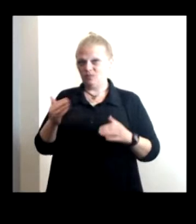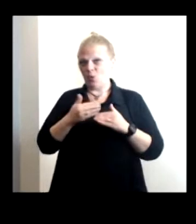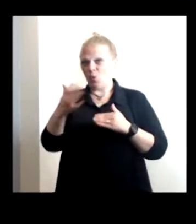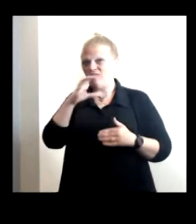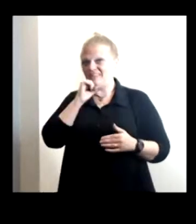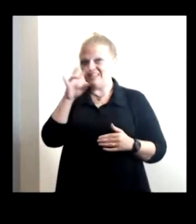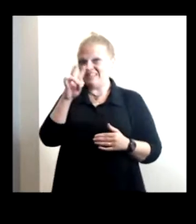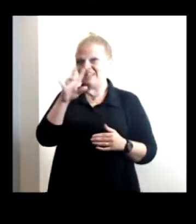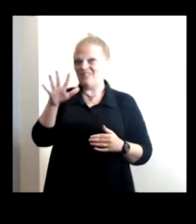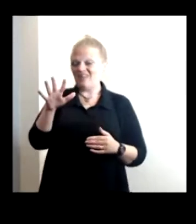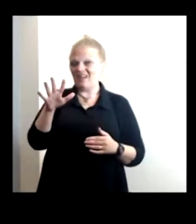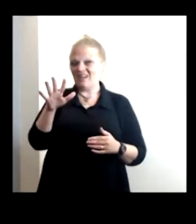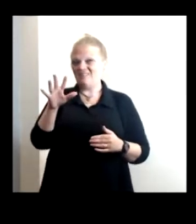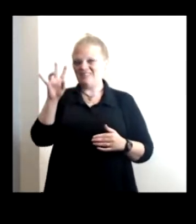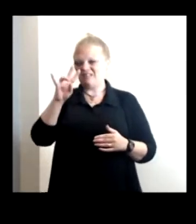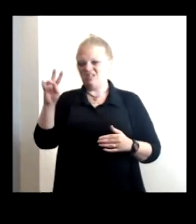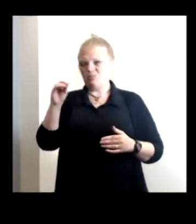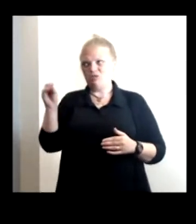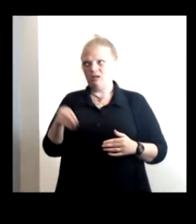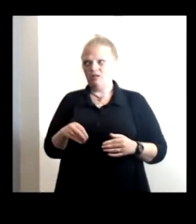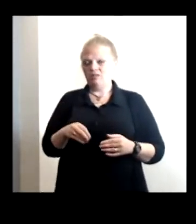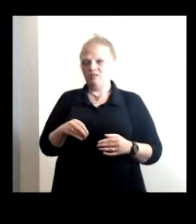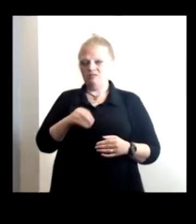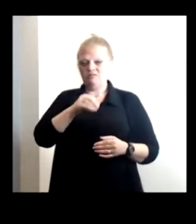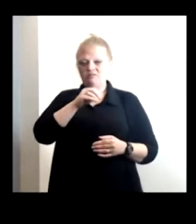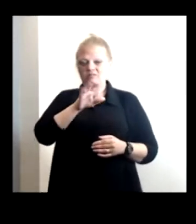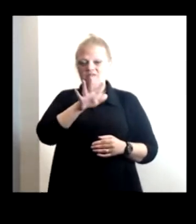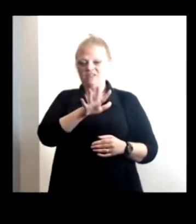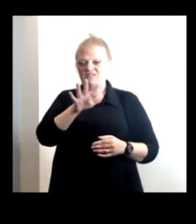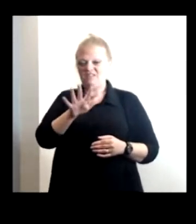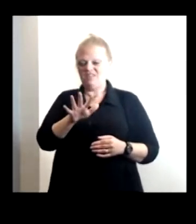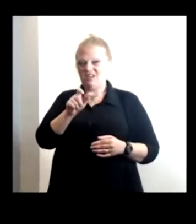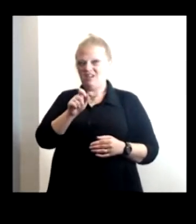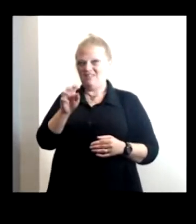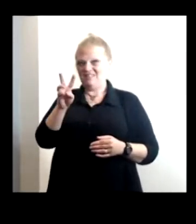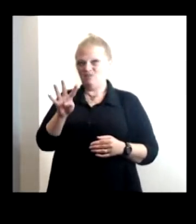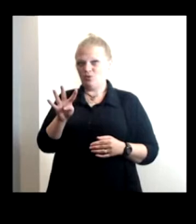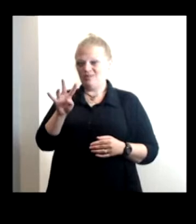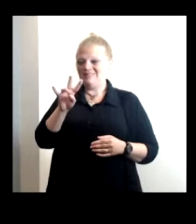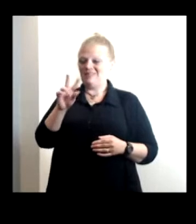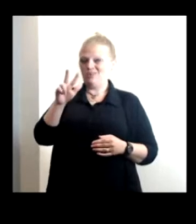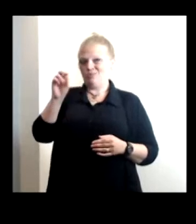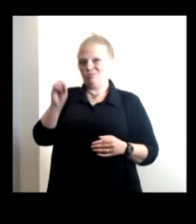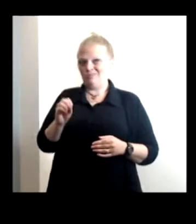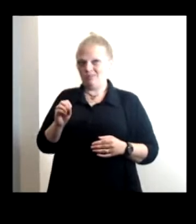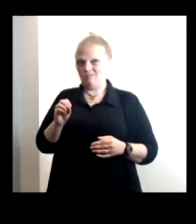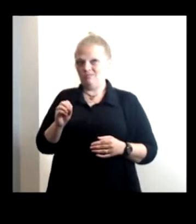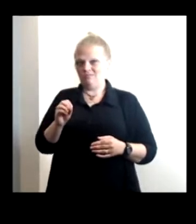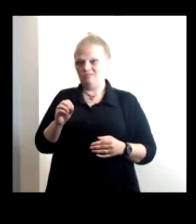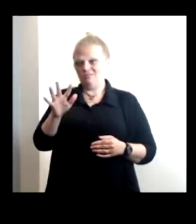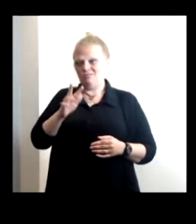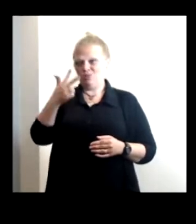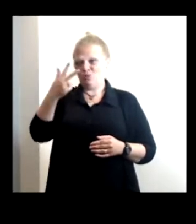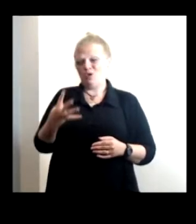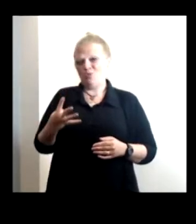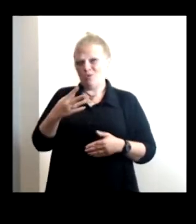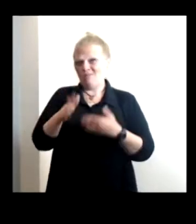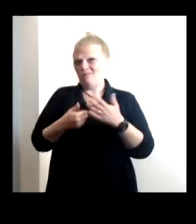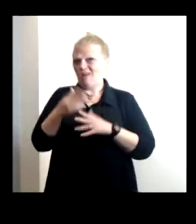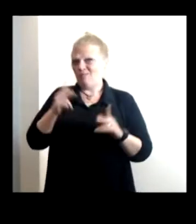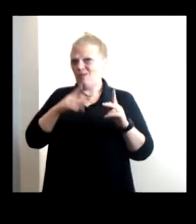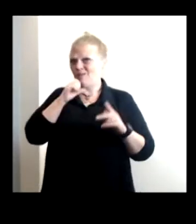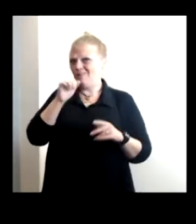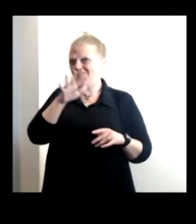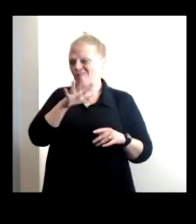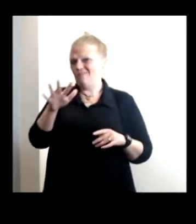of 75, 77%. 55 to 64, 73%. So nearly 3/4 of all people here